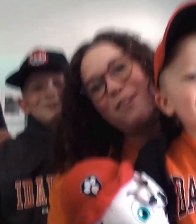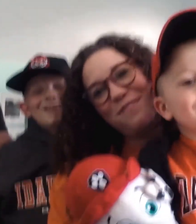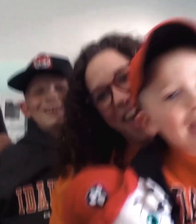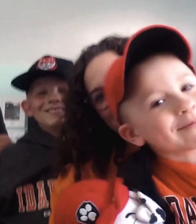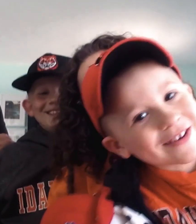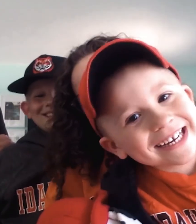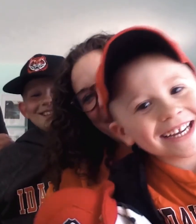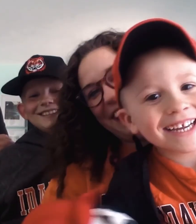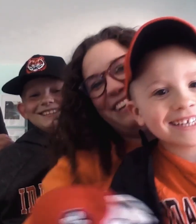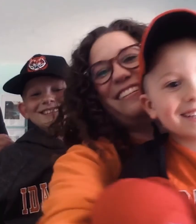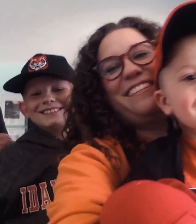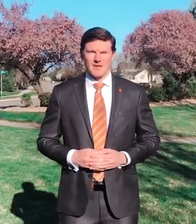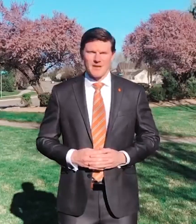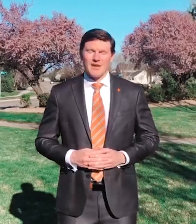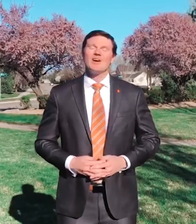Congratulations, class of 2020.